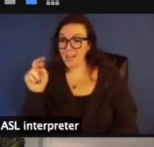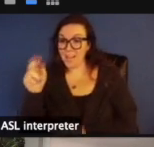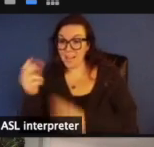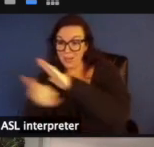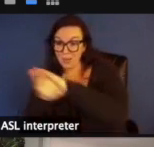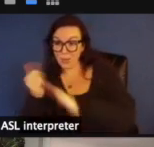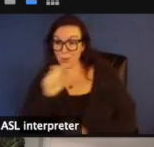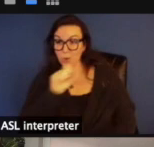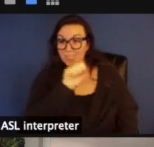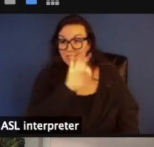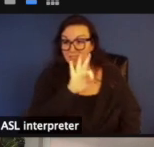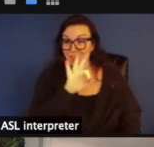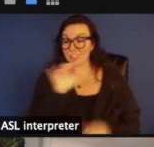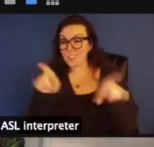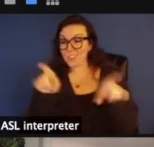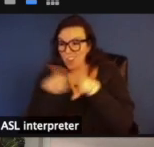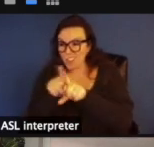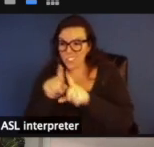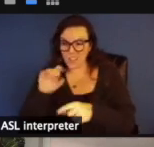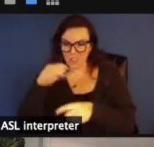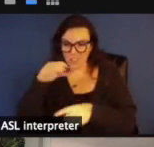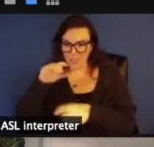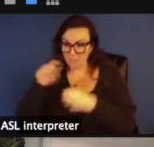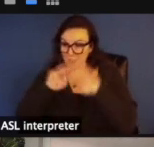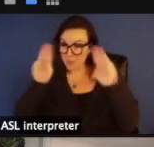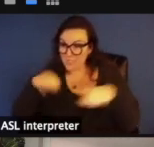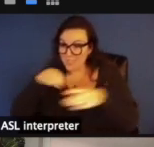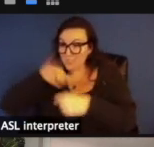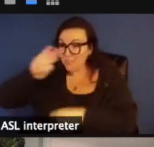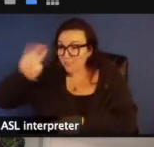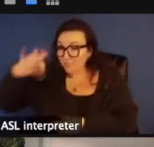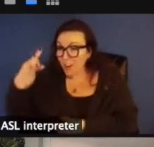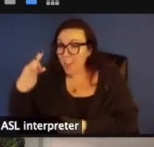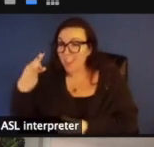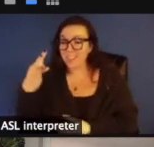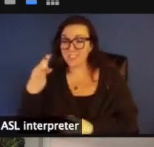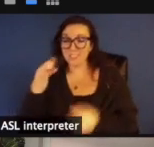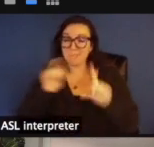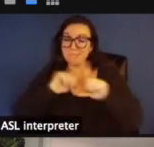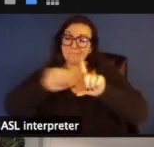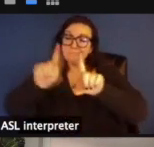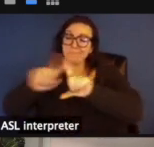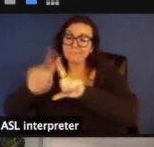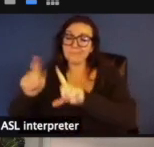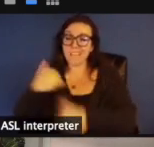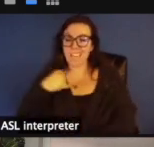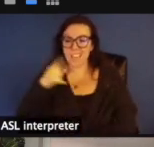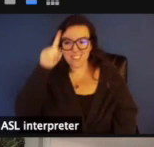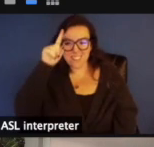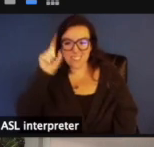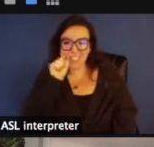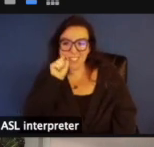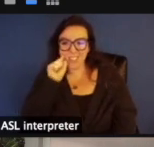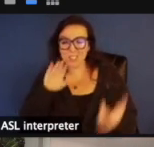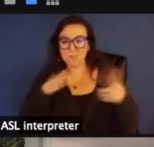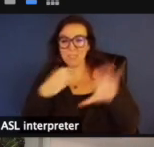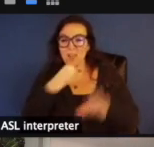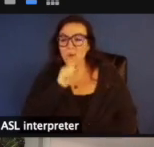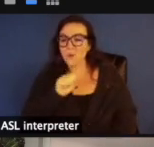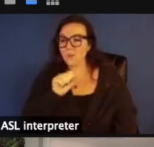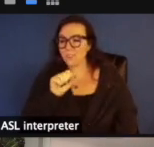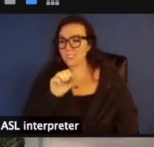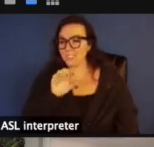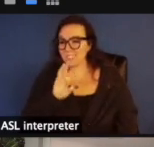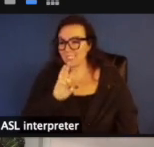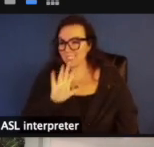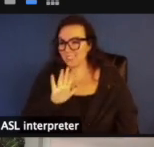like France, Switzerland, and Ireland. She had Down syndrome and she died in 2005 at the age of 61. And can you tell how she likes to